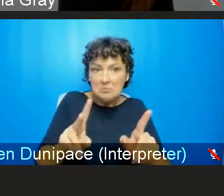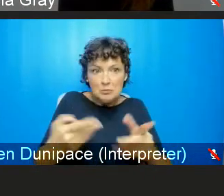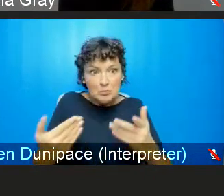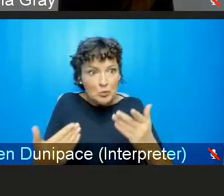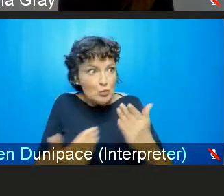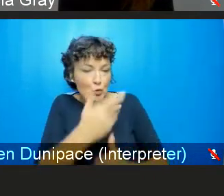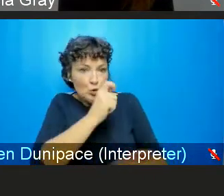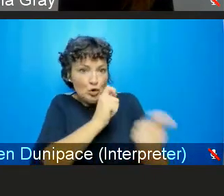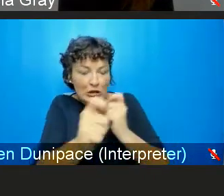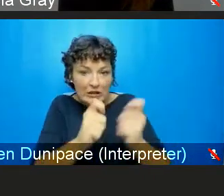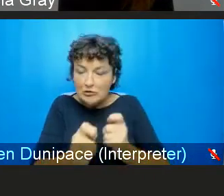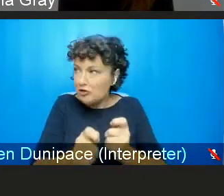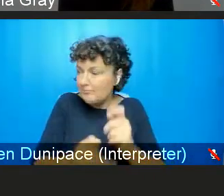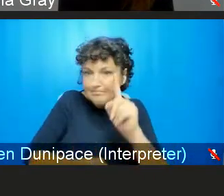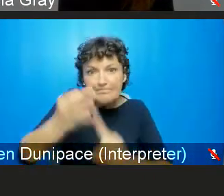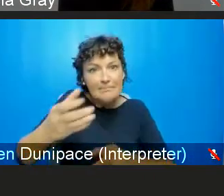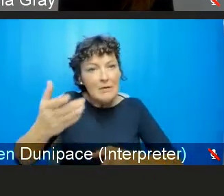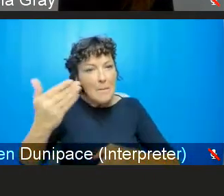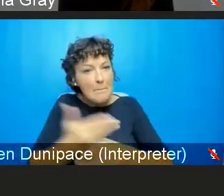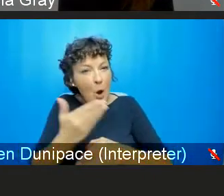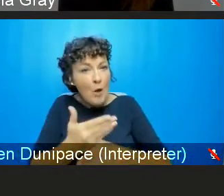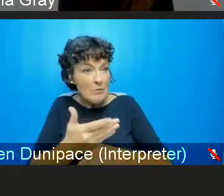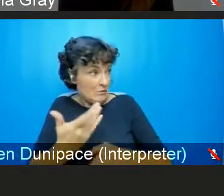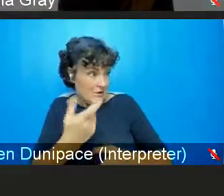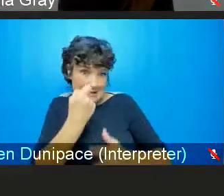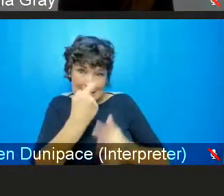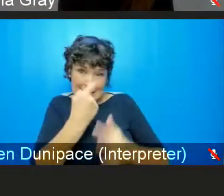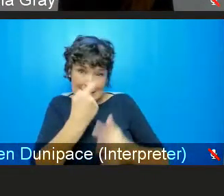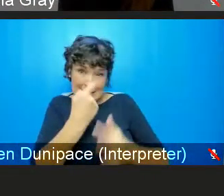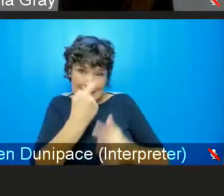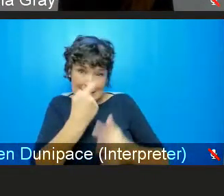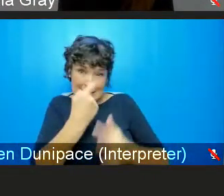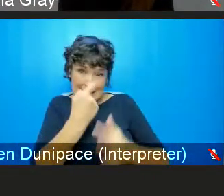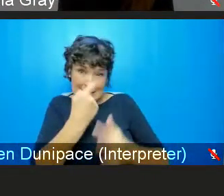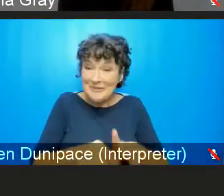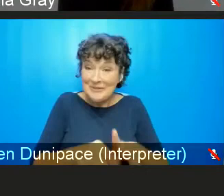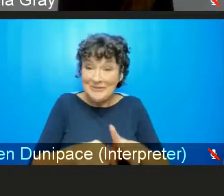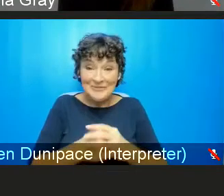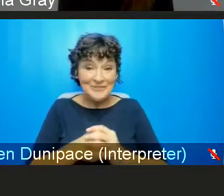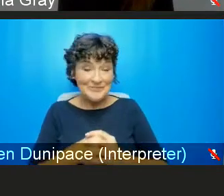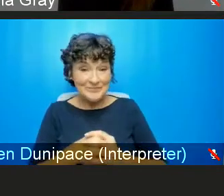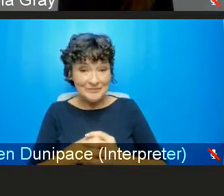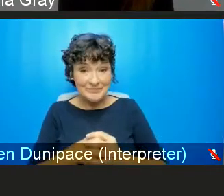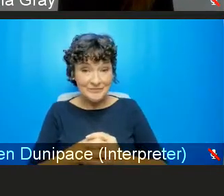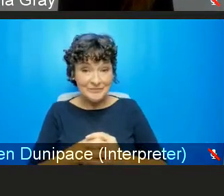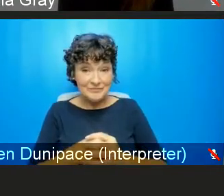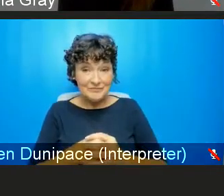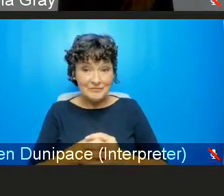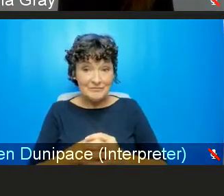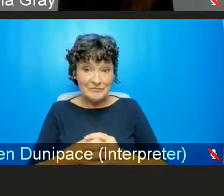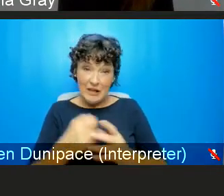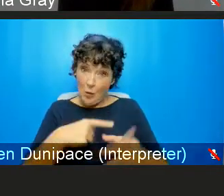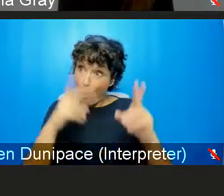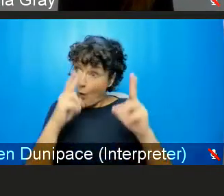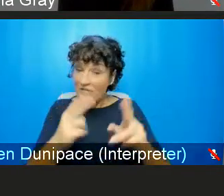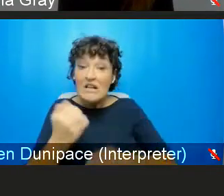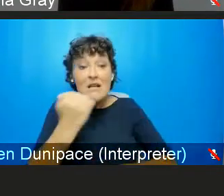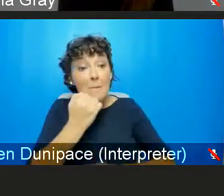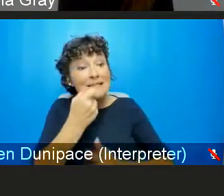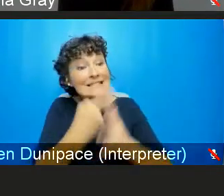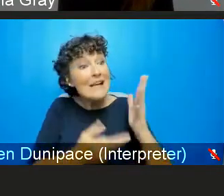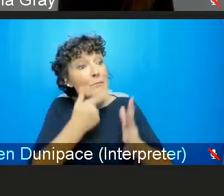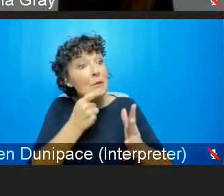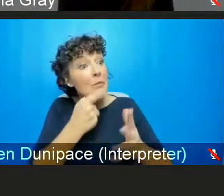employment and disability, and I'll see the figures improved. So I don't know what we can do, but